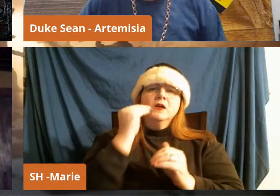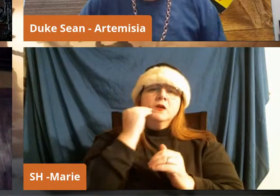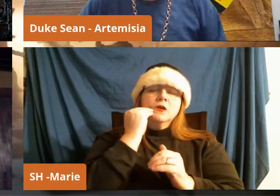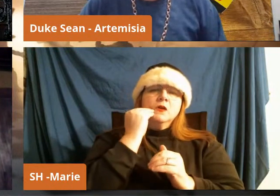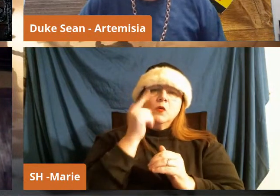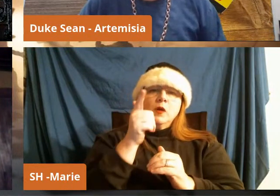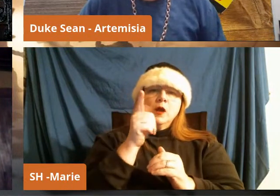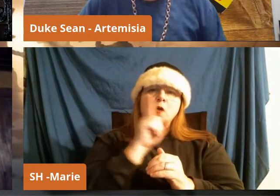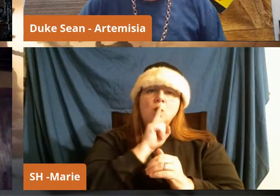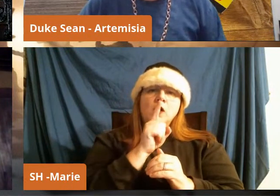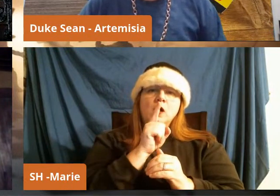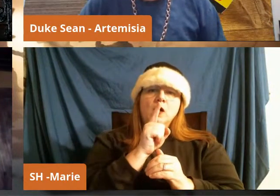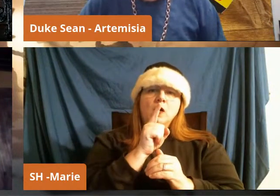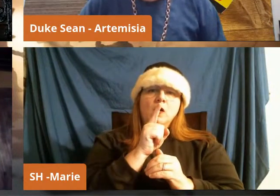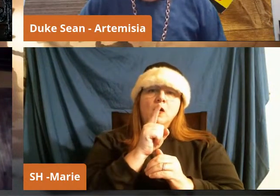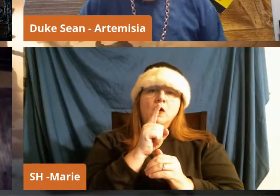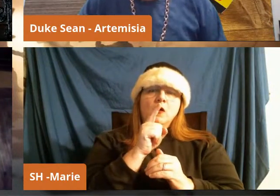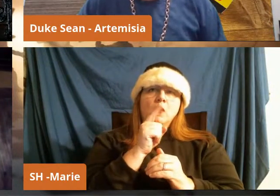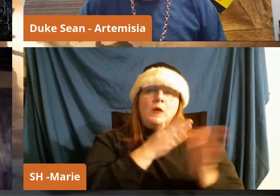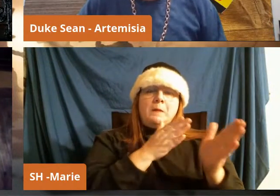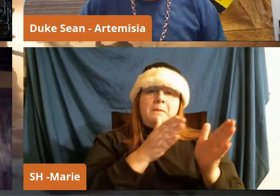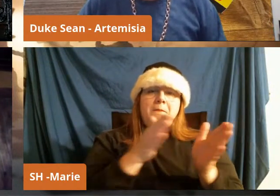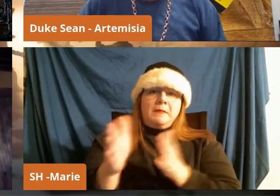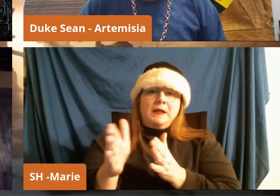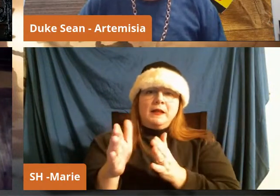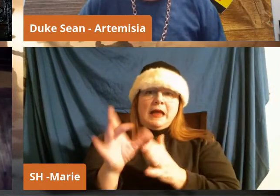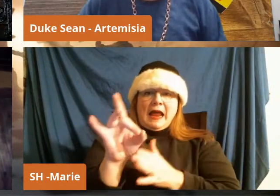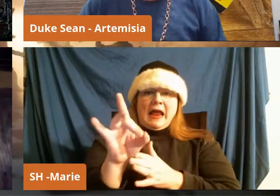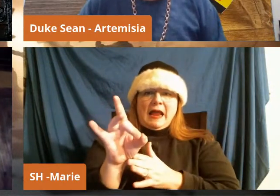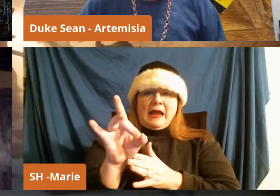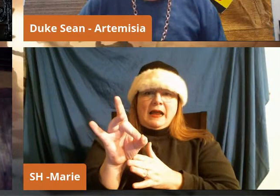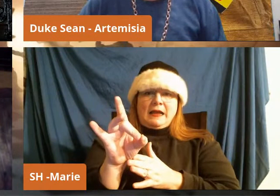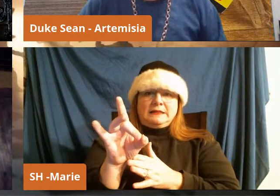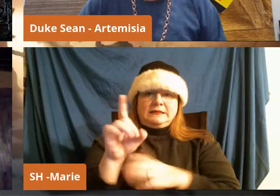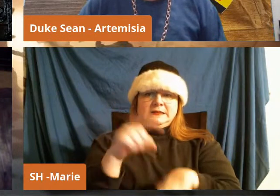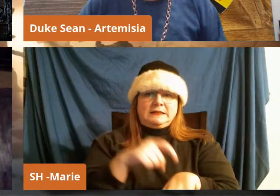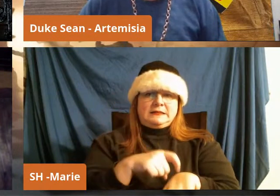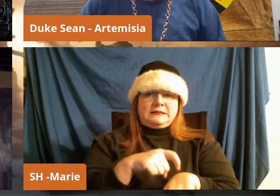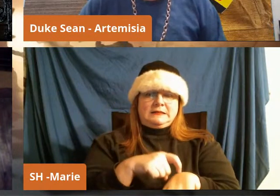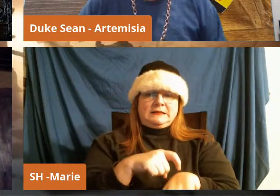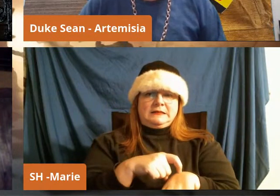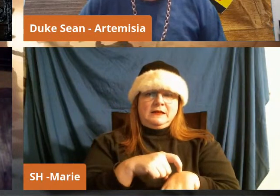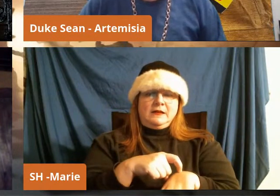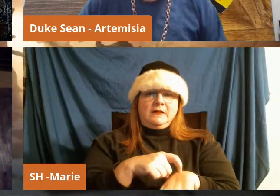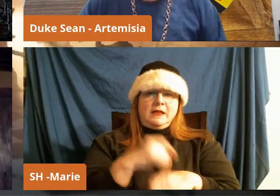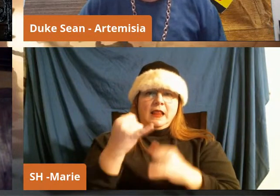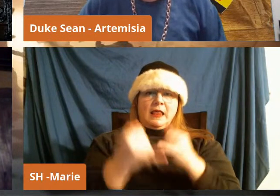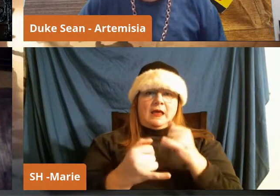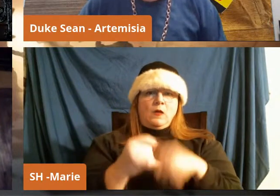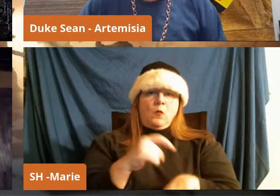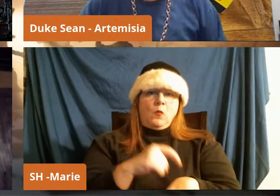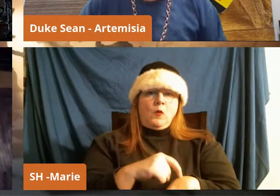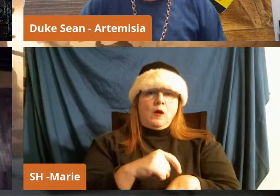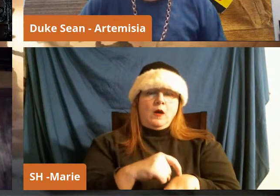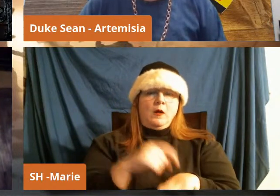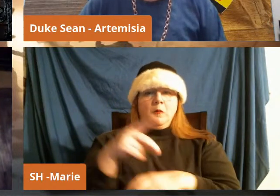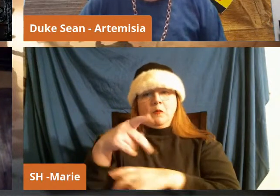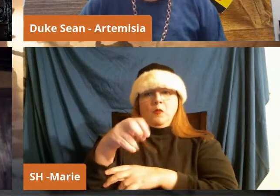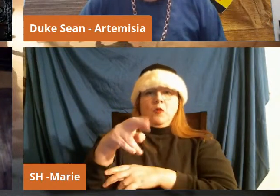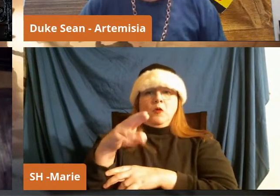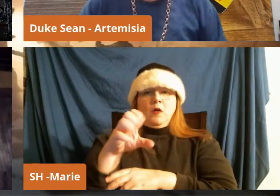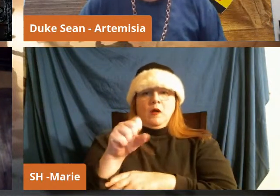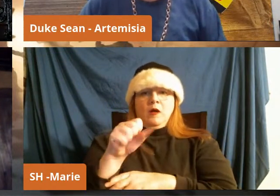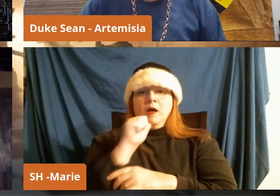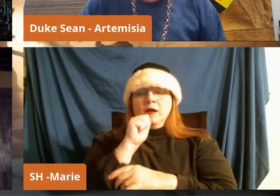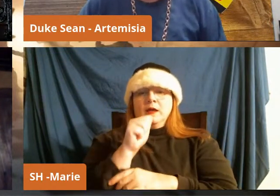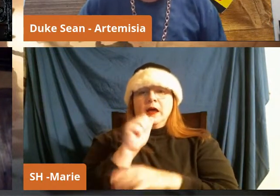we are. I say we've planned 8 episodes in this, and the last one is prowess, and even that episode is